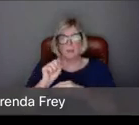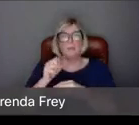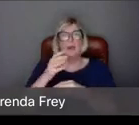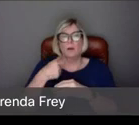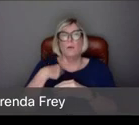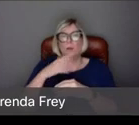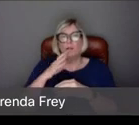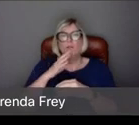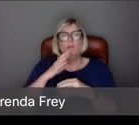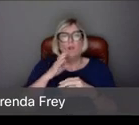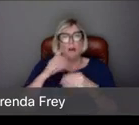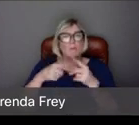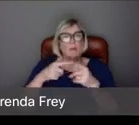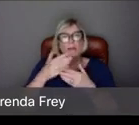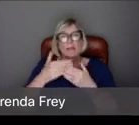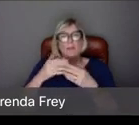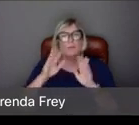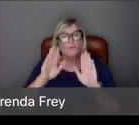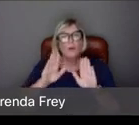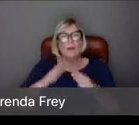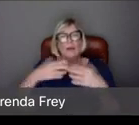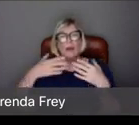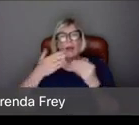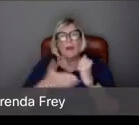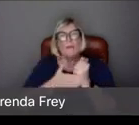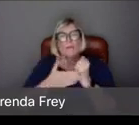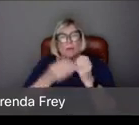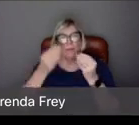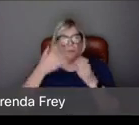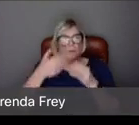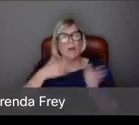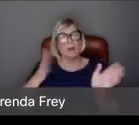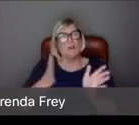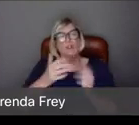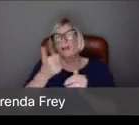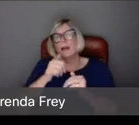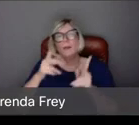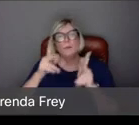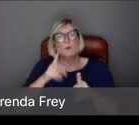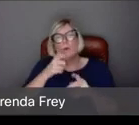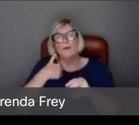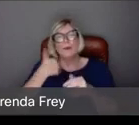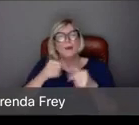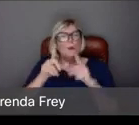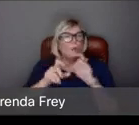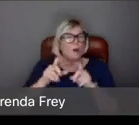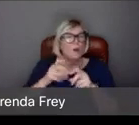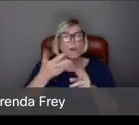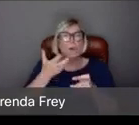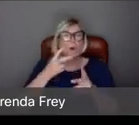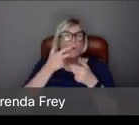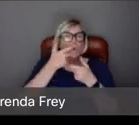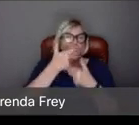talk on some really great helpful information, but I would certainly encourage anyone that has any questions or would like to watch the